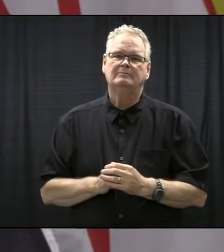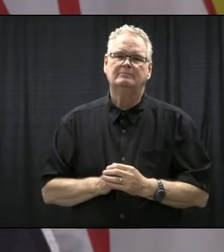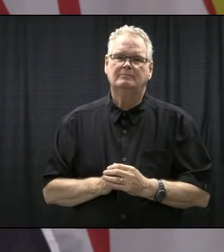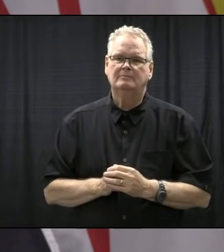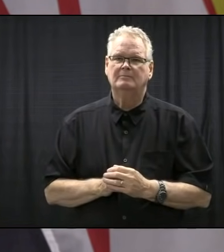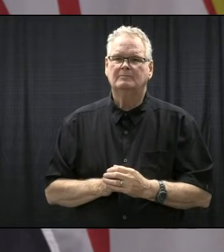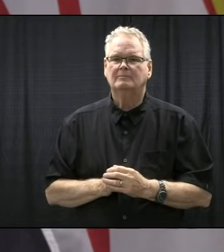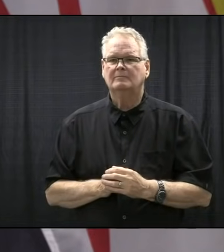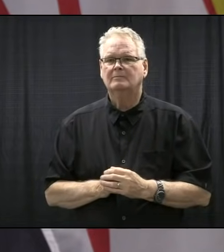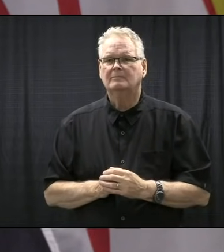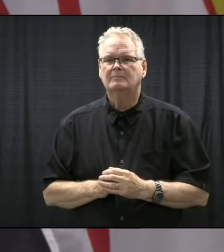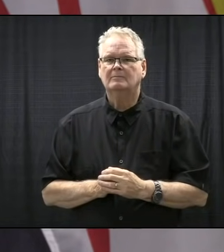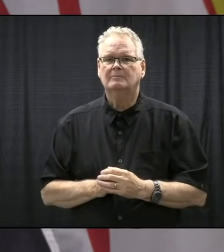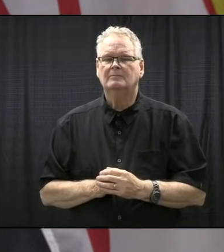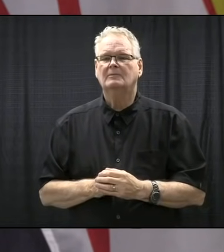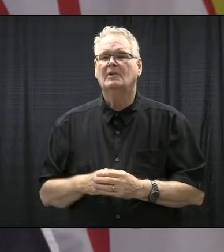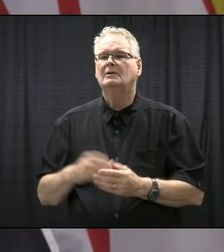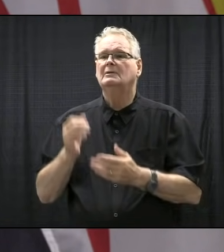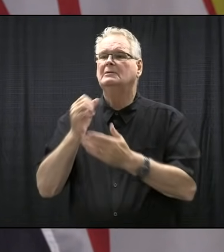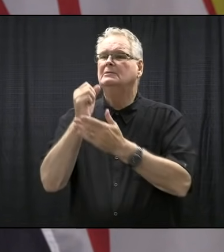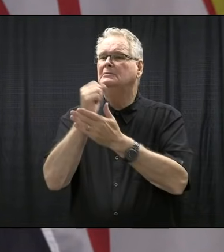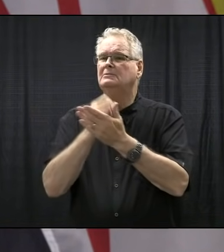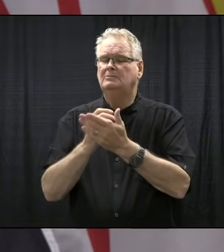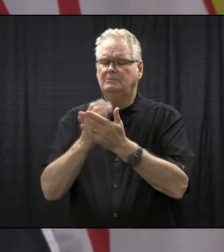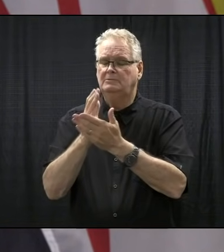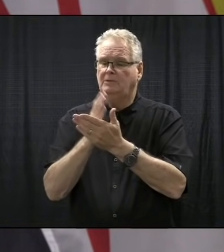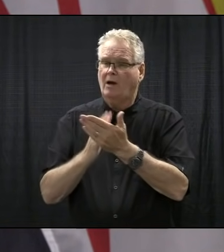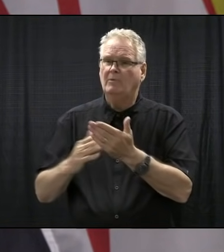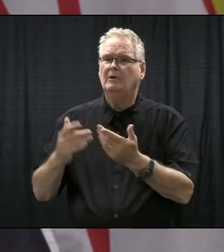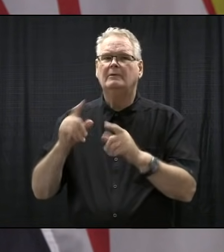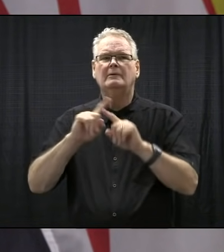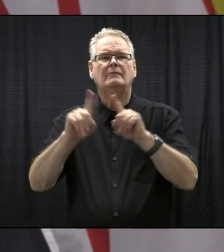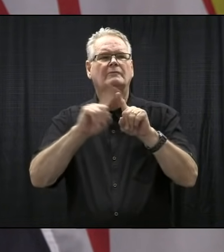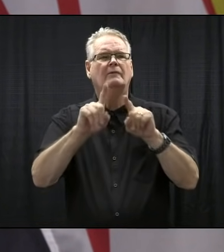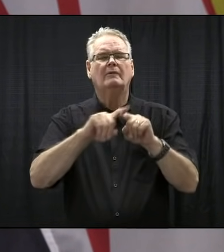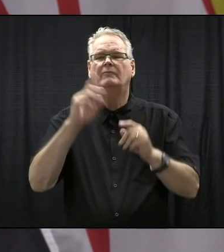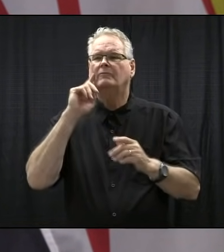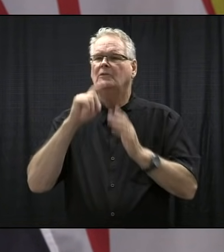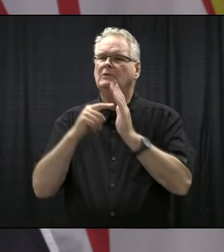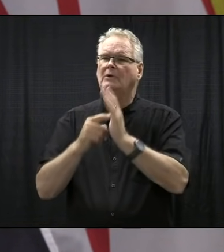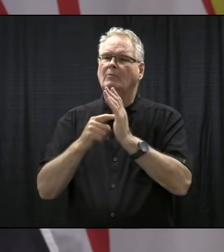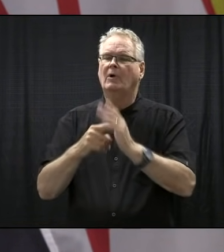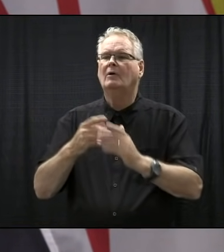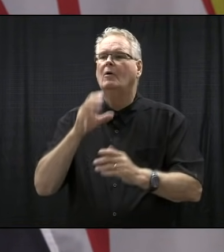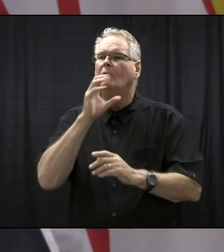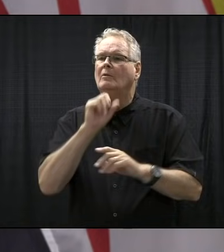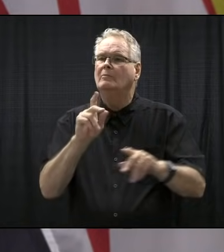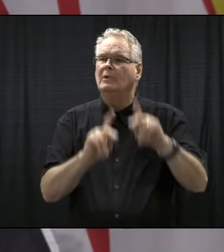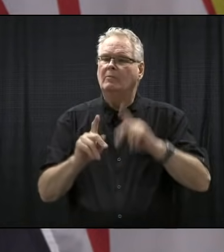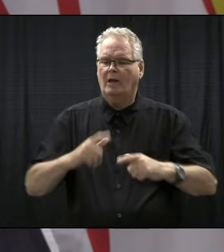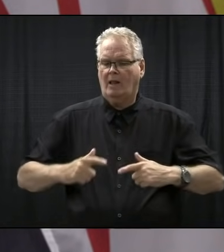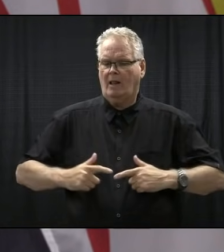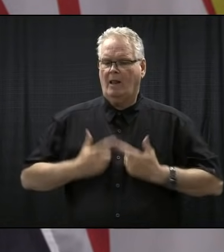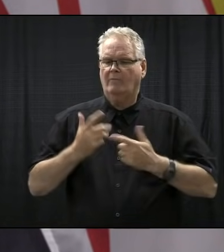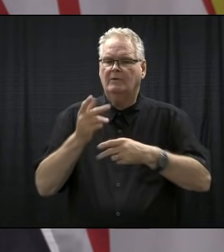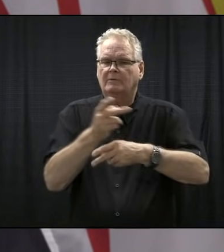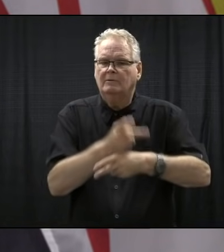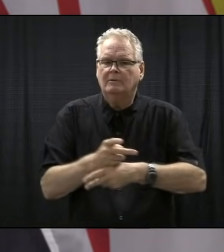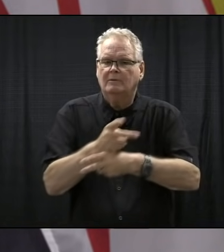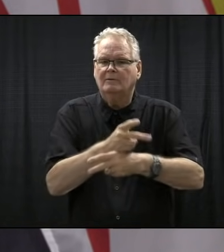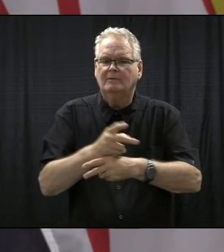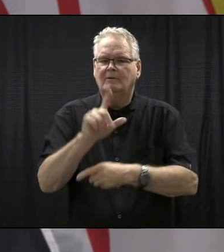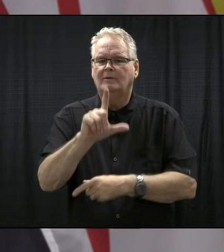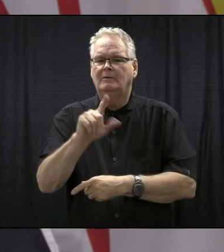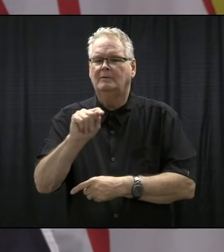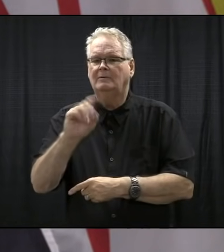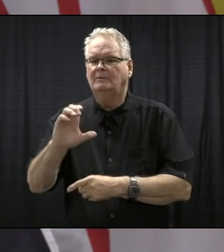are frail and elderly. So those are situations that would make it high risk. So there's no, we don't